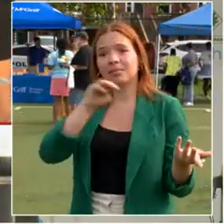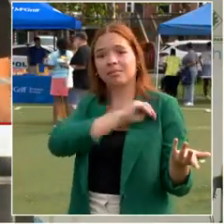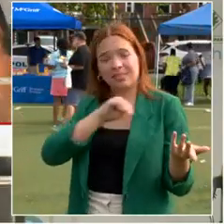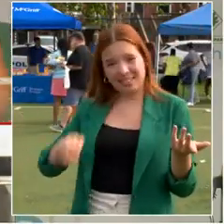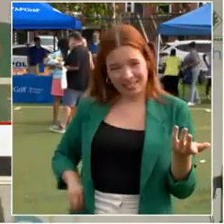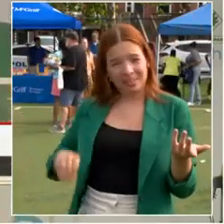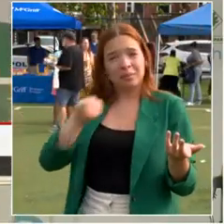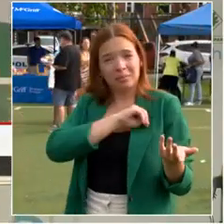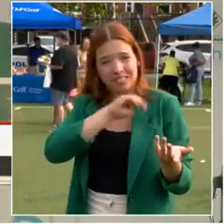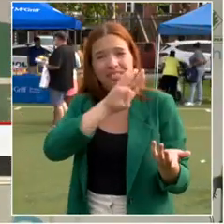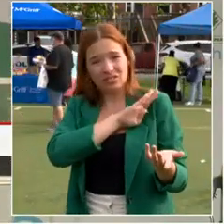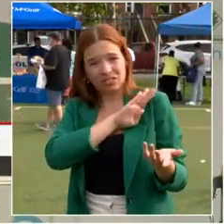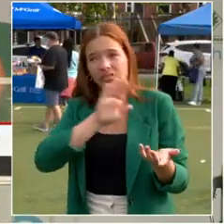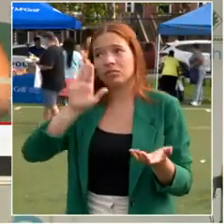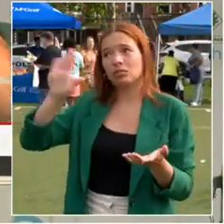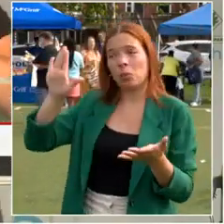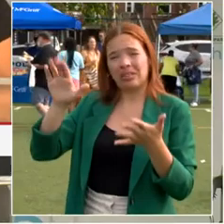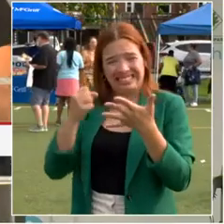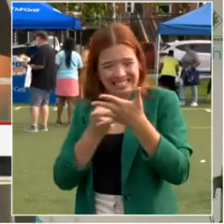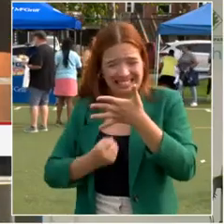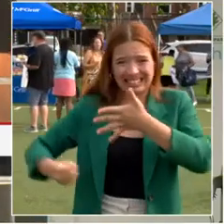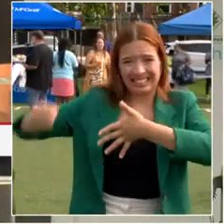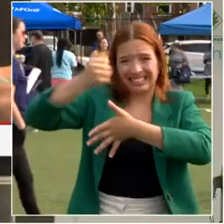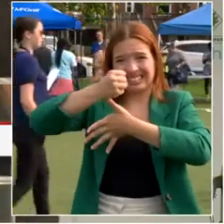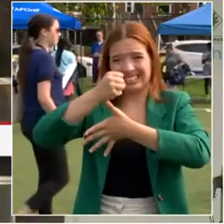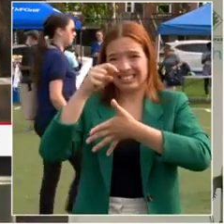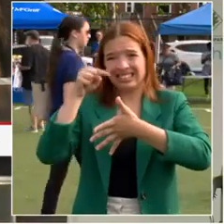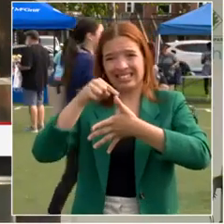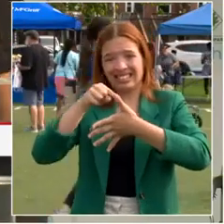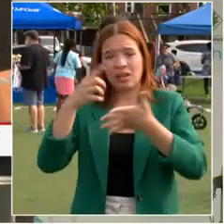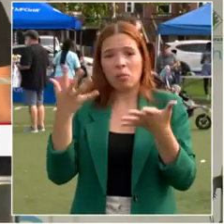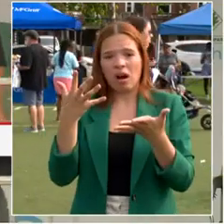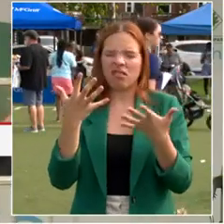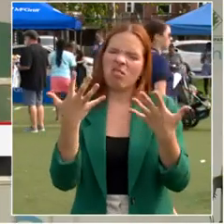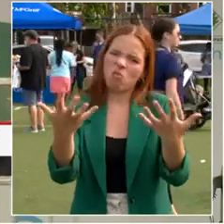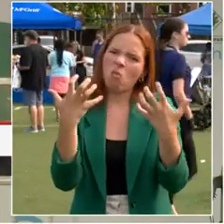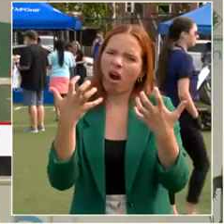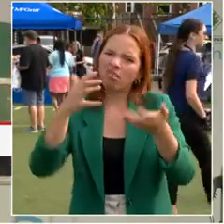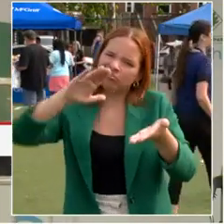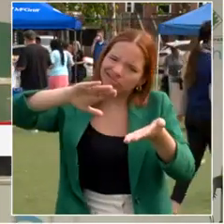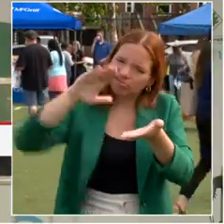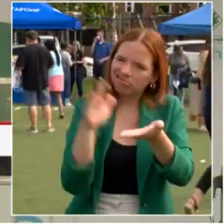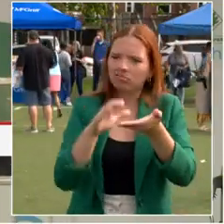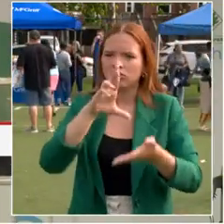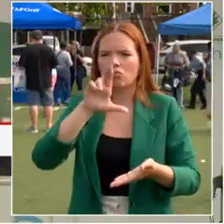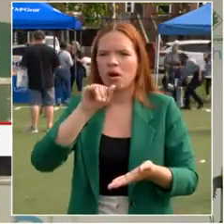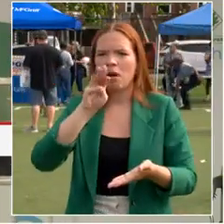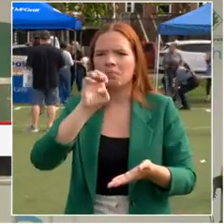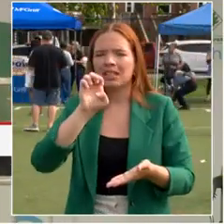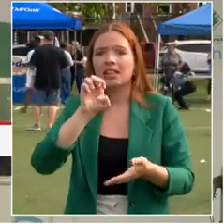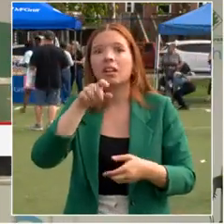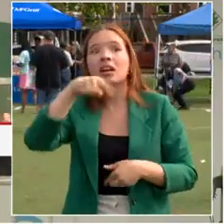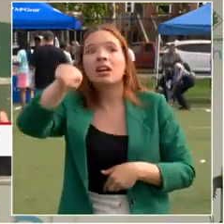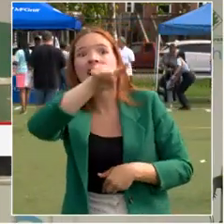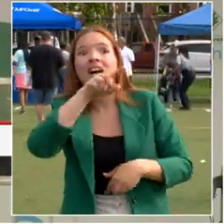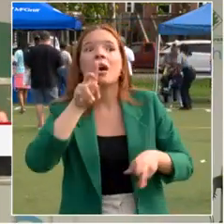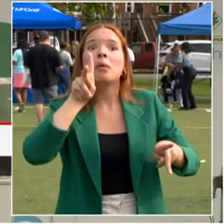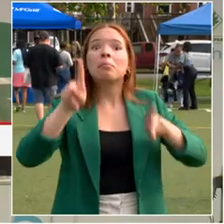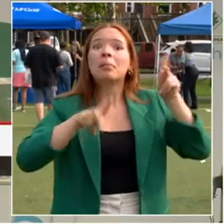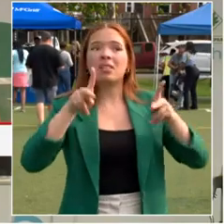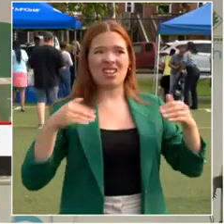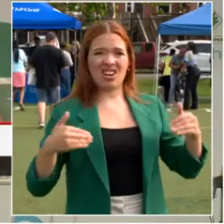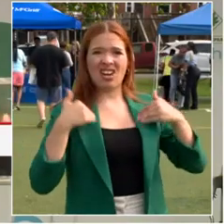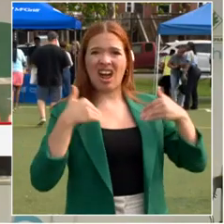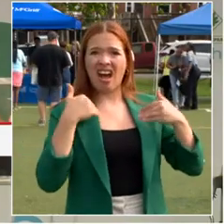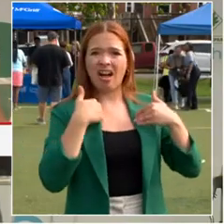crime. We know there's far too much gun violence and way too many of our young people involved in crime. And the safety of our residents in all